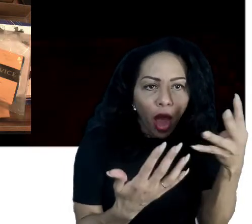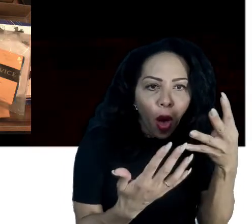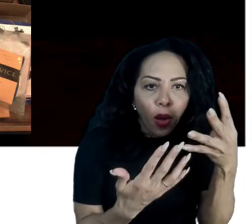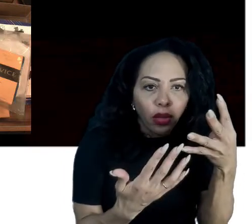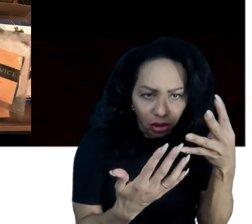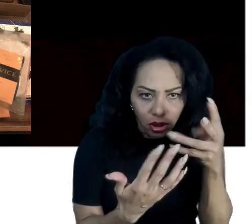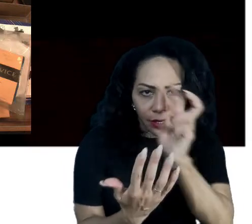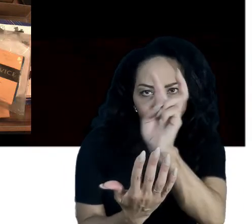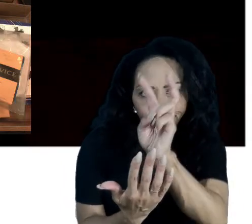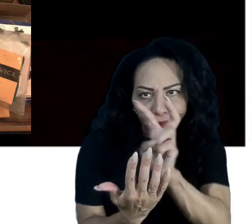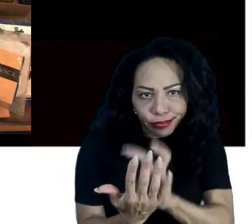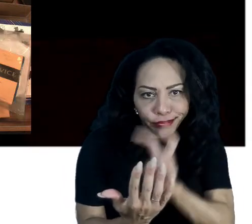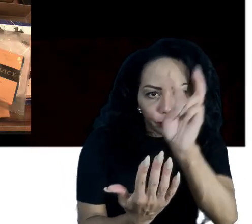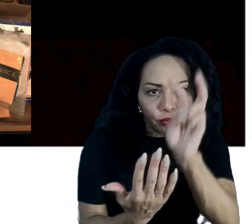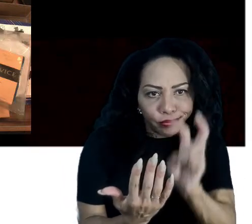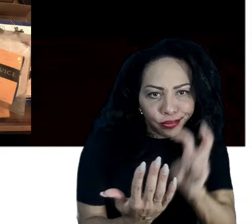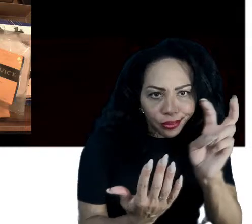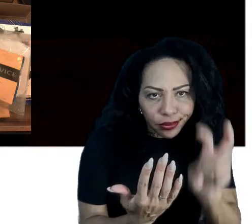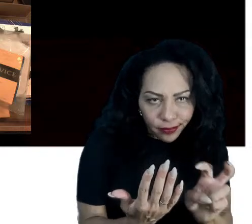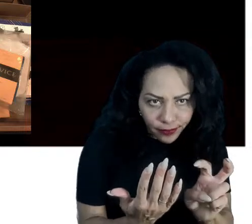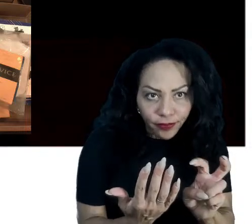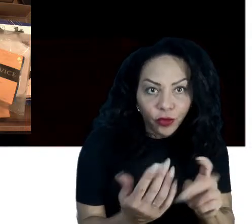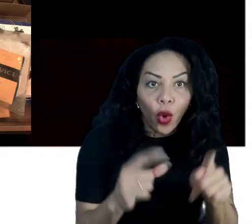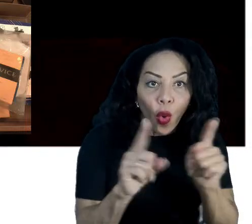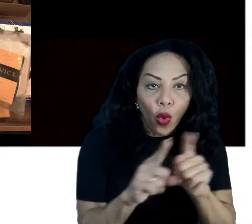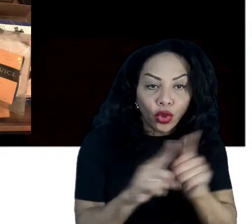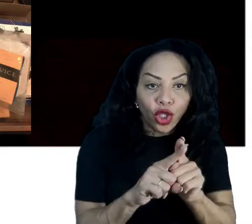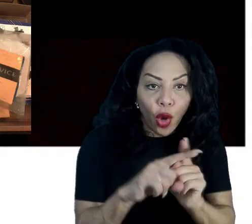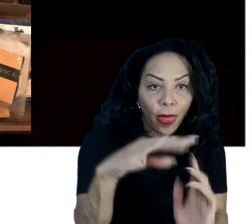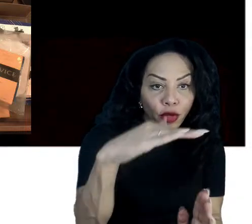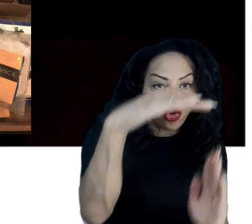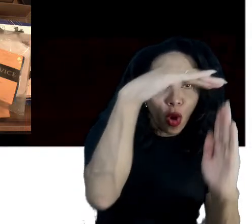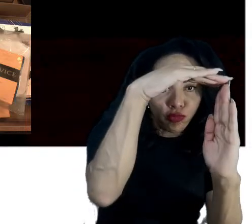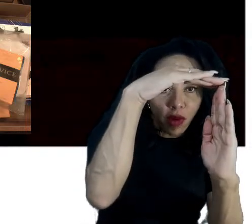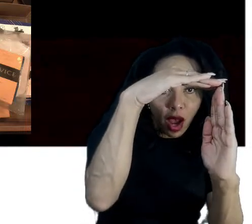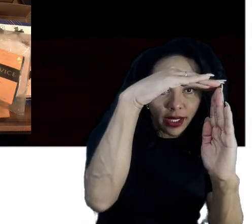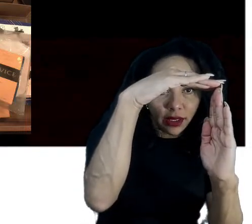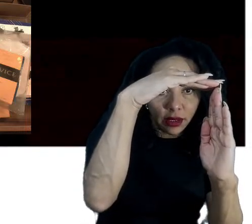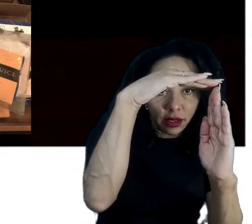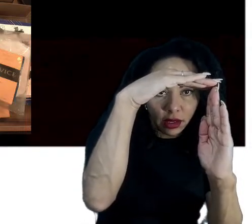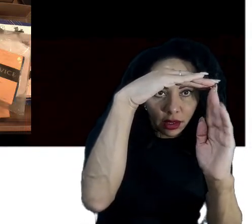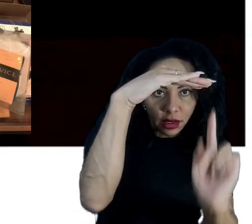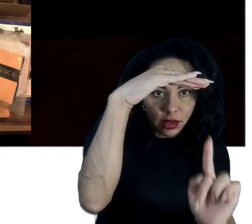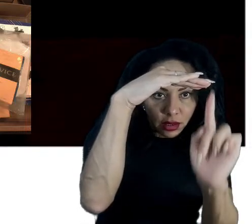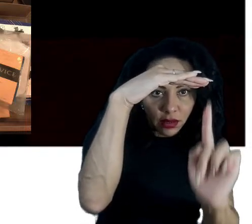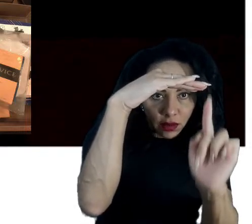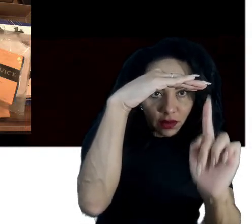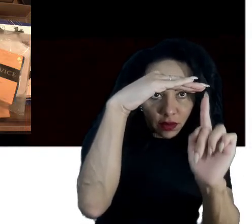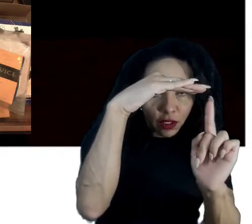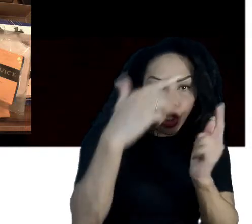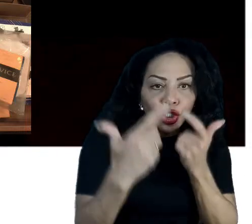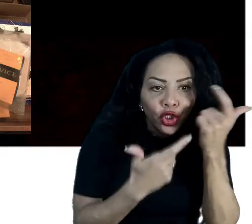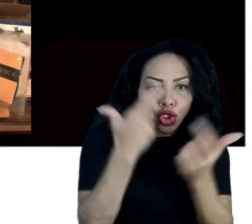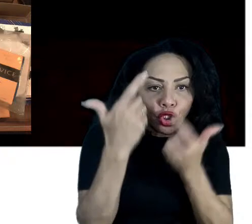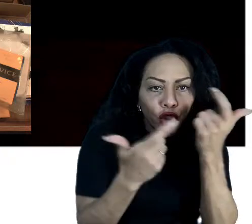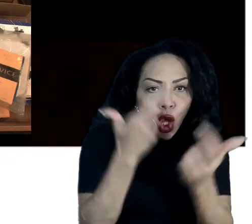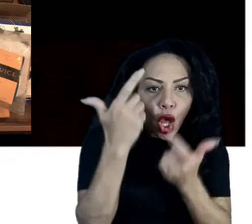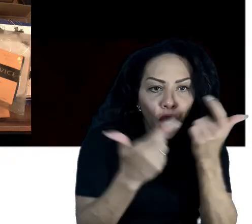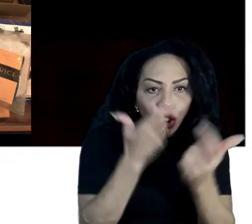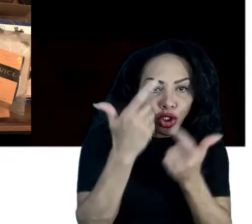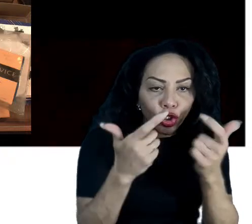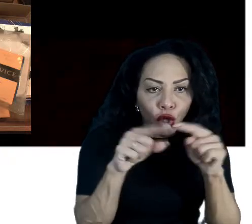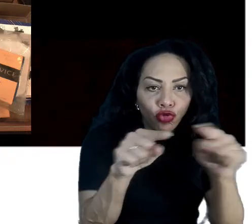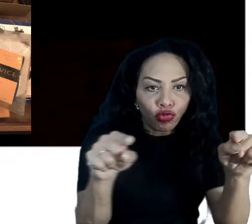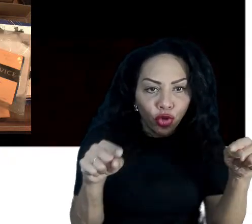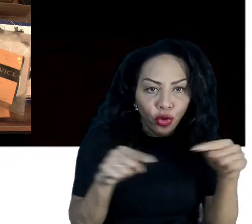top right is the search room at Bristol Archives. So I'm looking at all of this stuff in a location that is completely